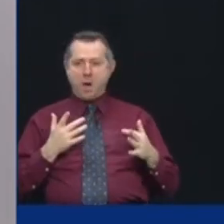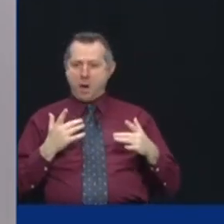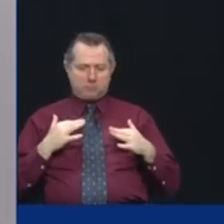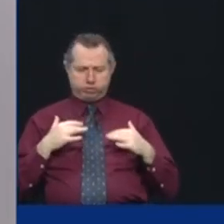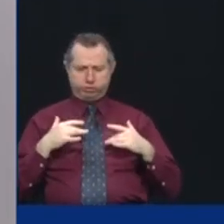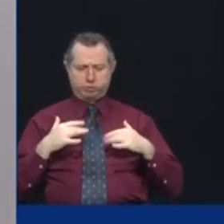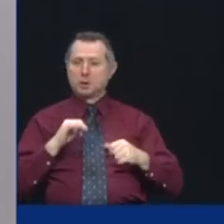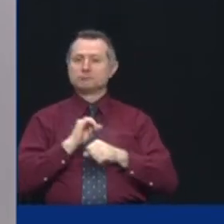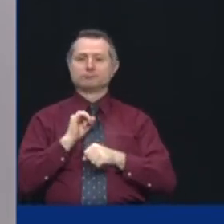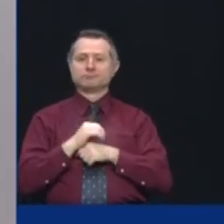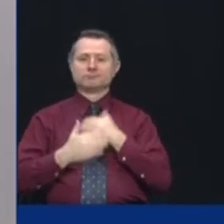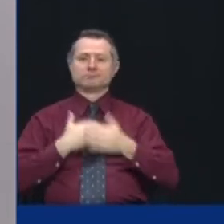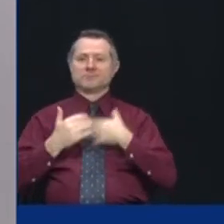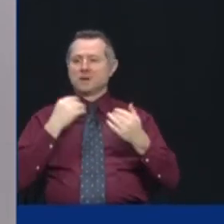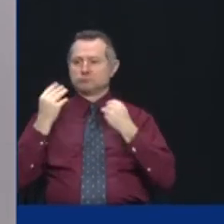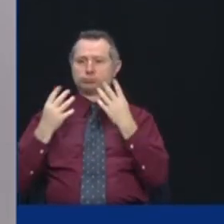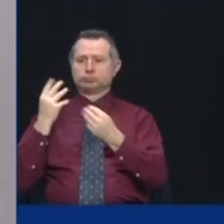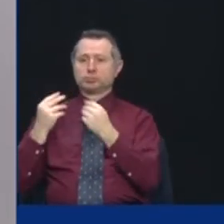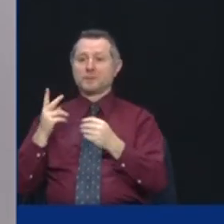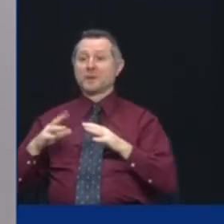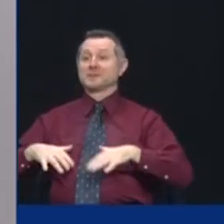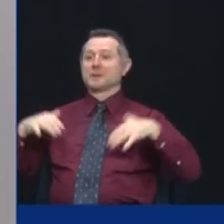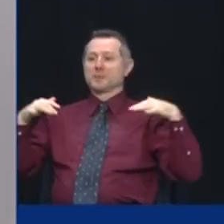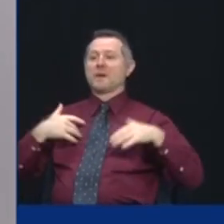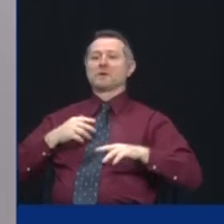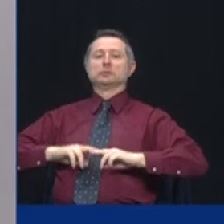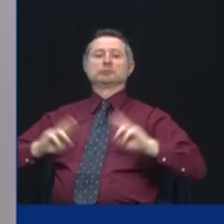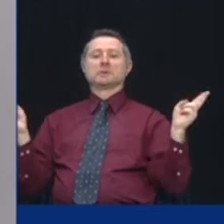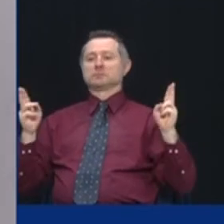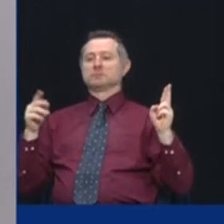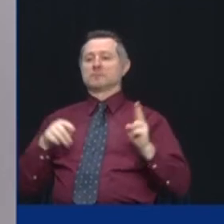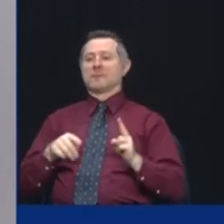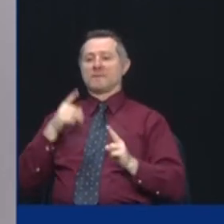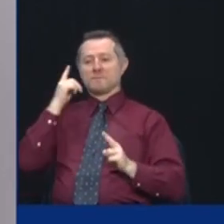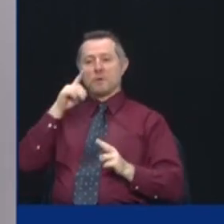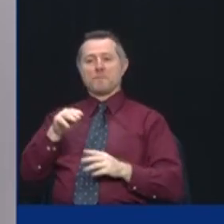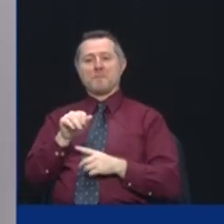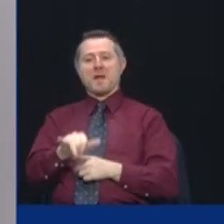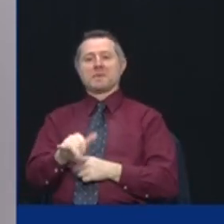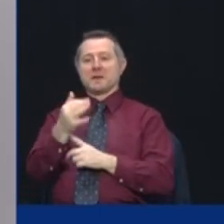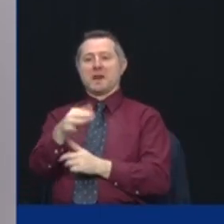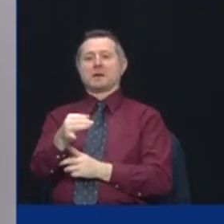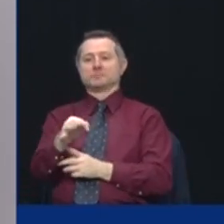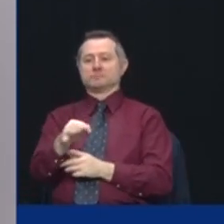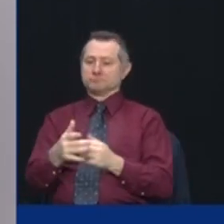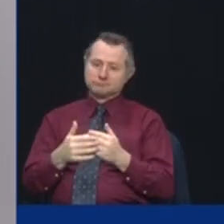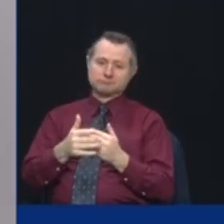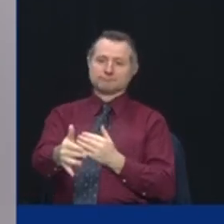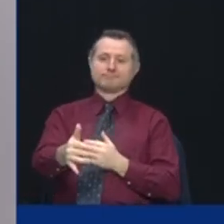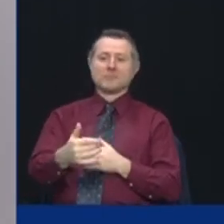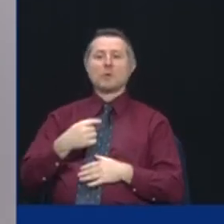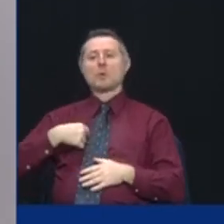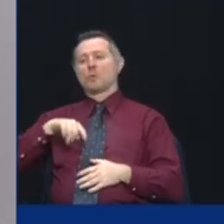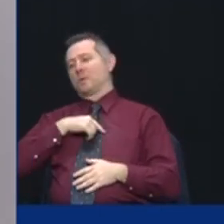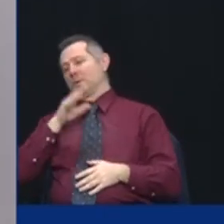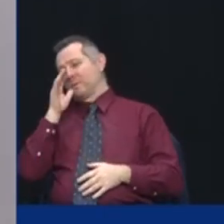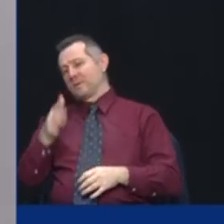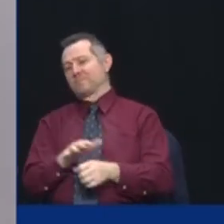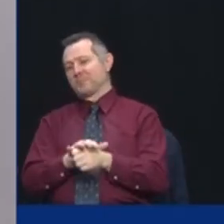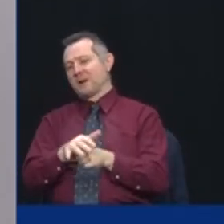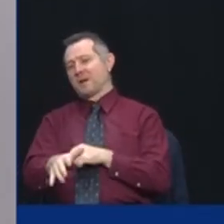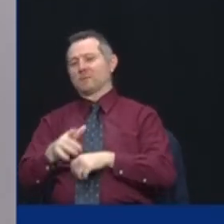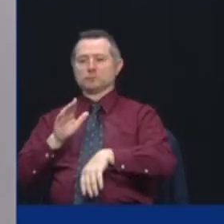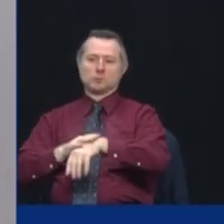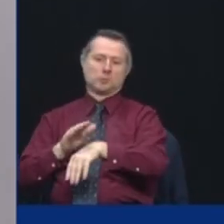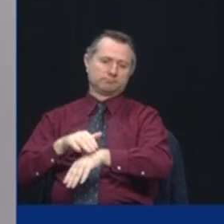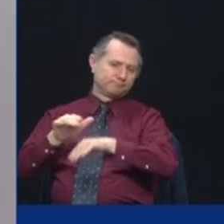it to make sure the stadium is ready by May 19th, and there'll be ample notice. Doug and our